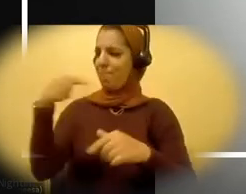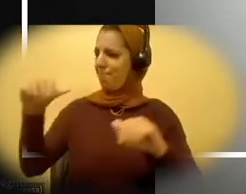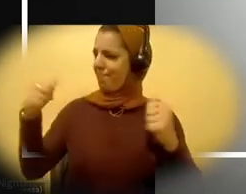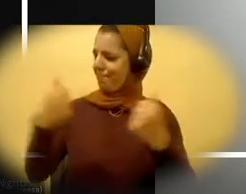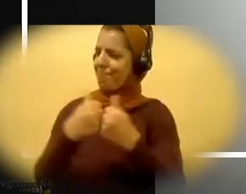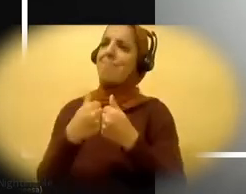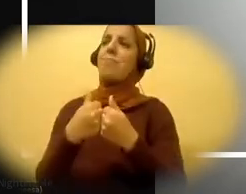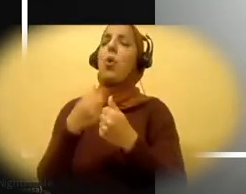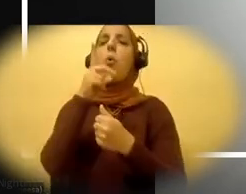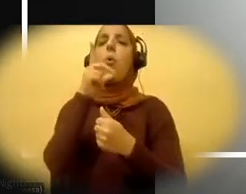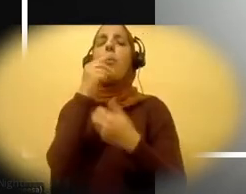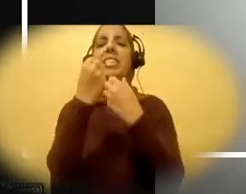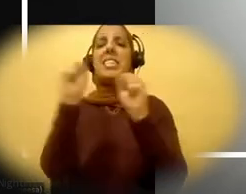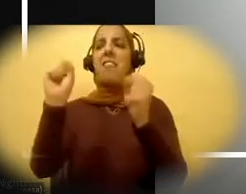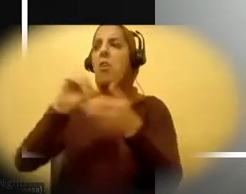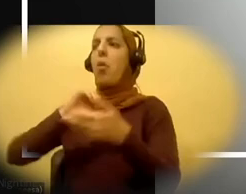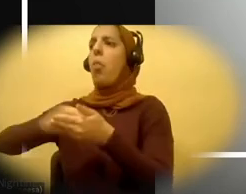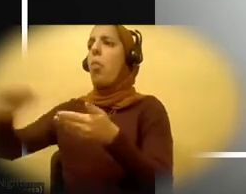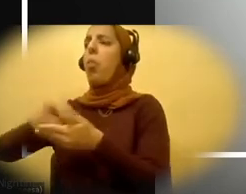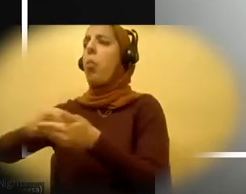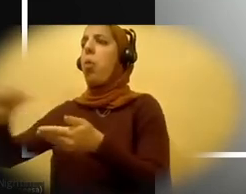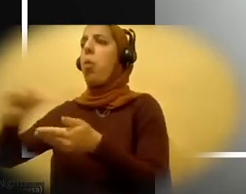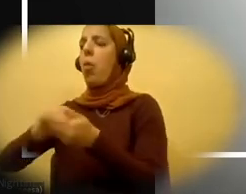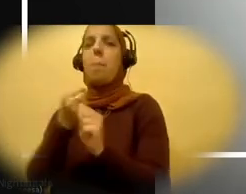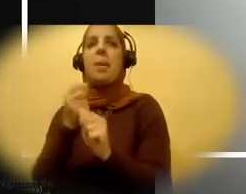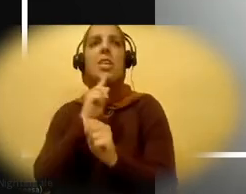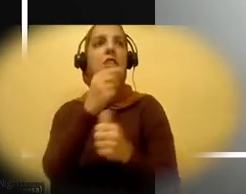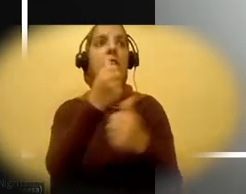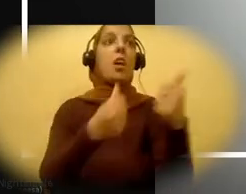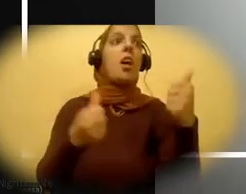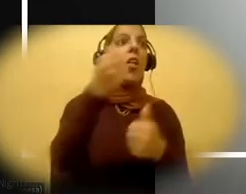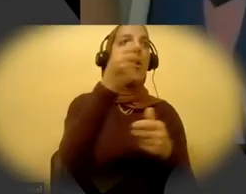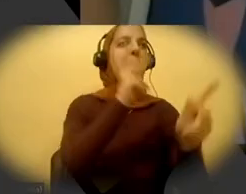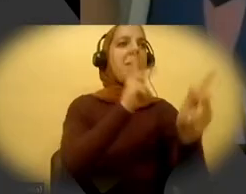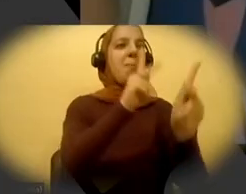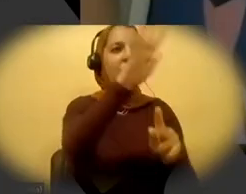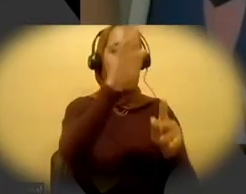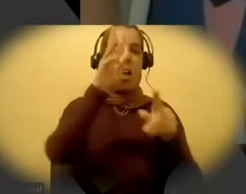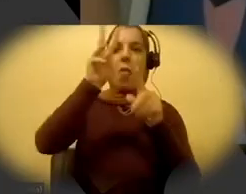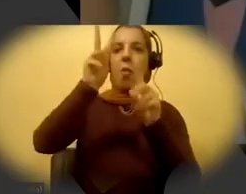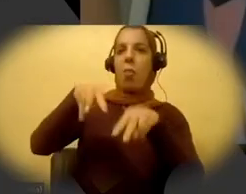and minimalized to allow others to be comfortable maintaining dehumanizing views?